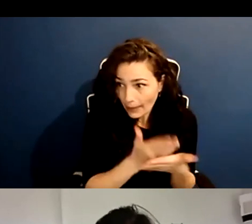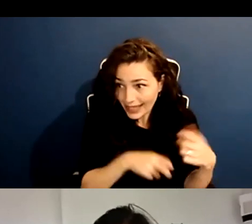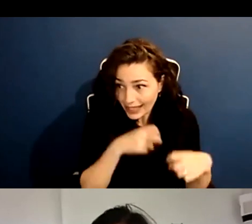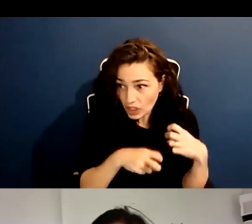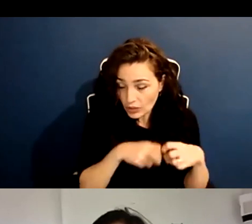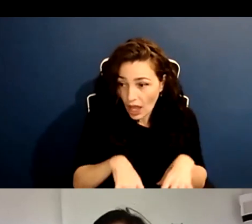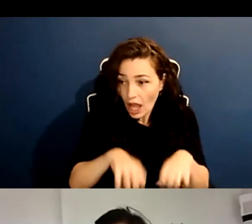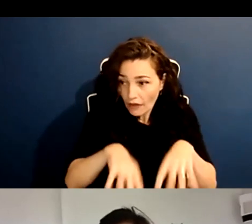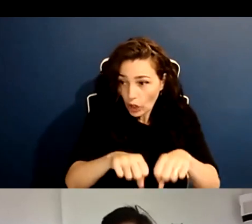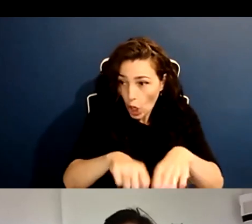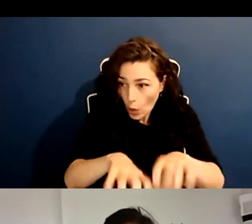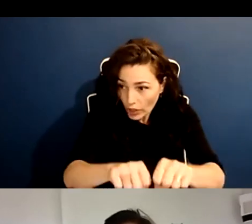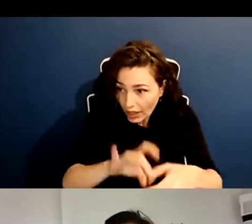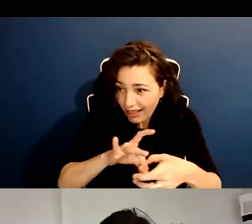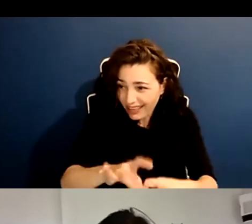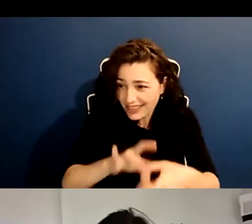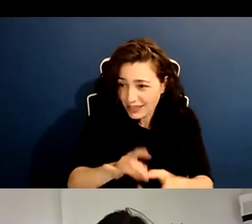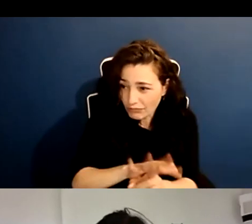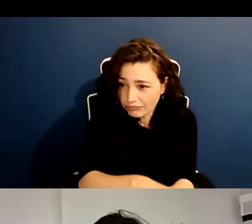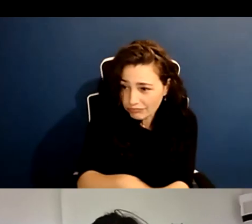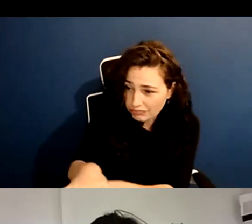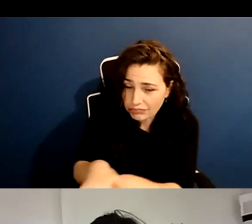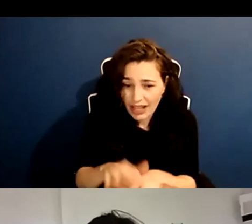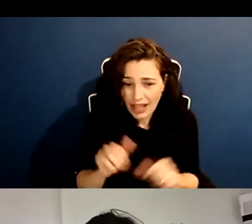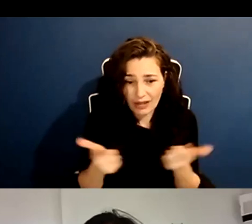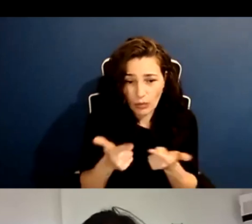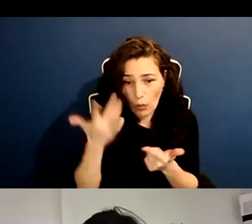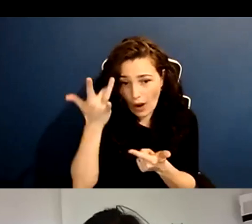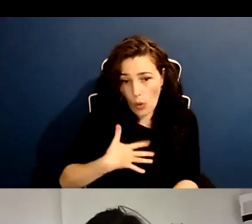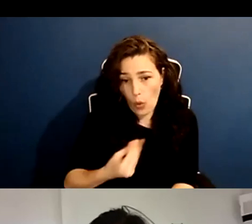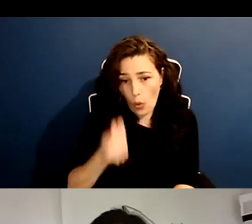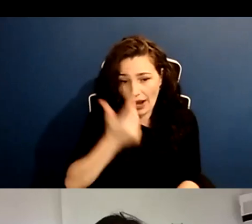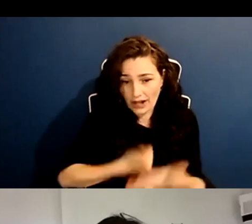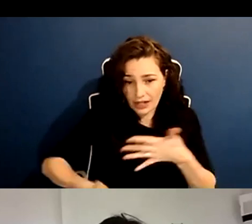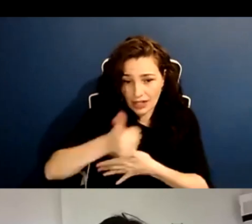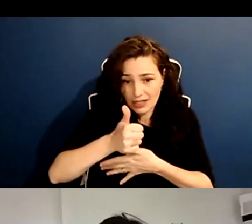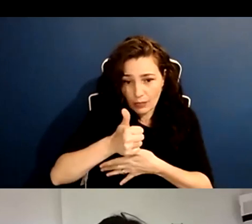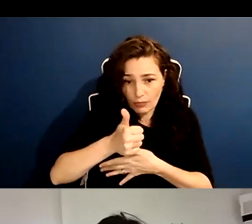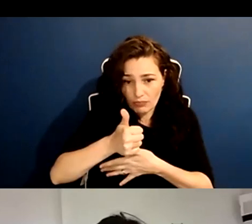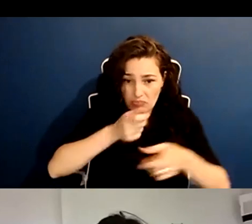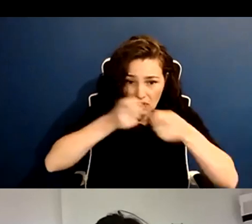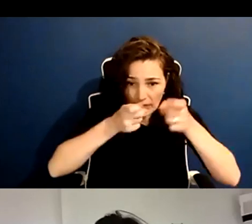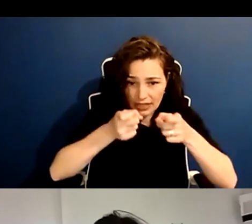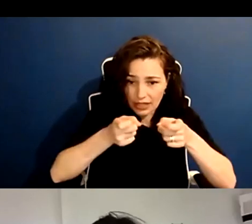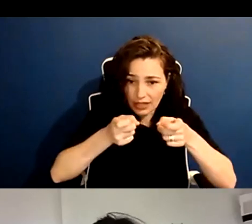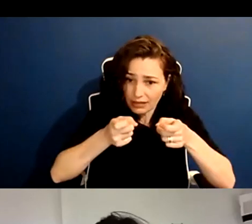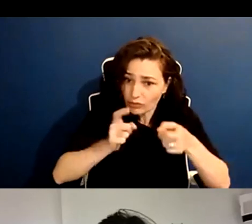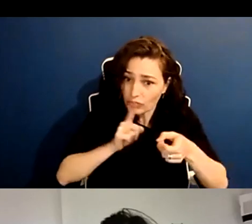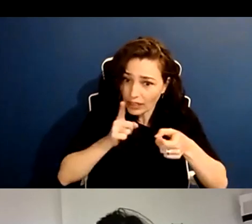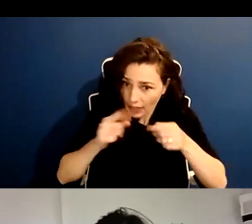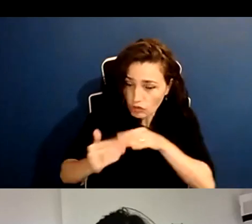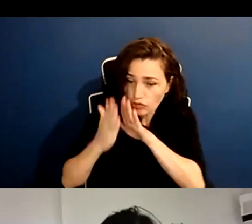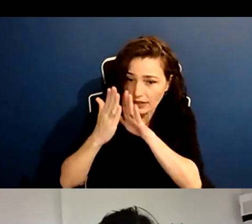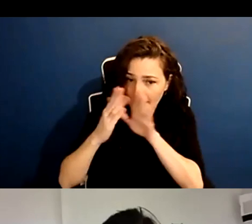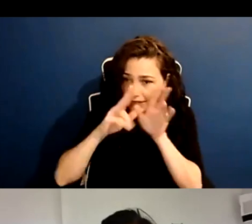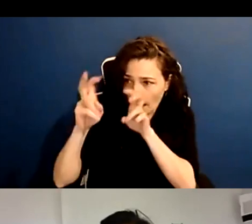and white supremacy are directly, you know, addressed in our film. That's and right. So that, so in a way, you